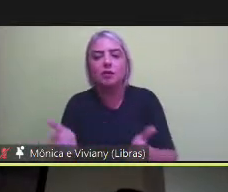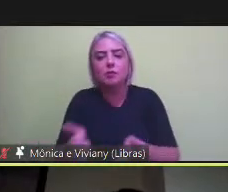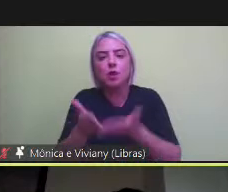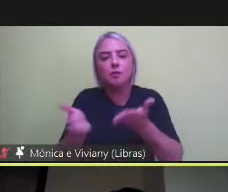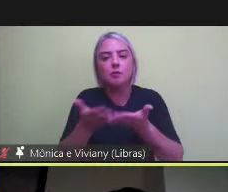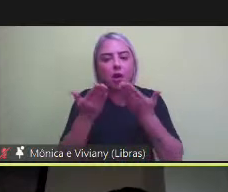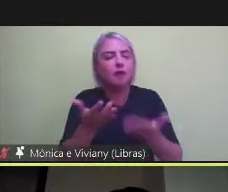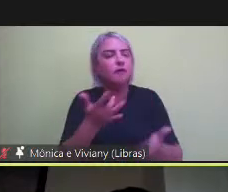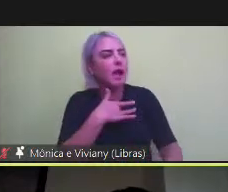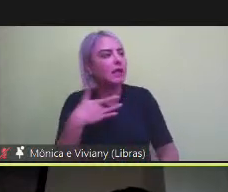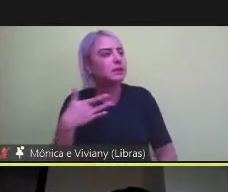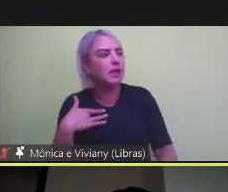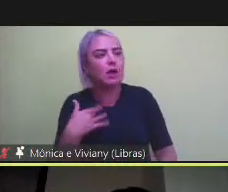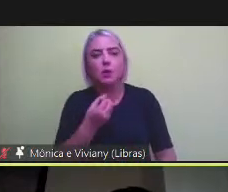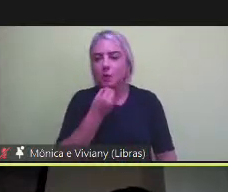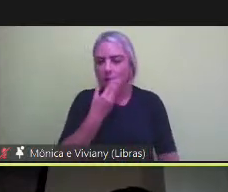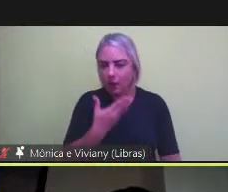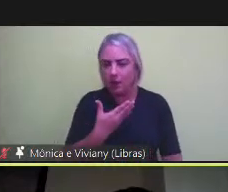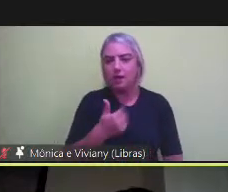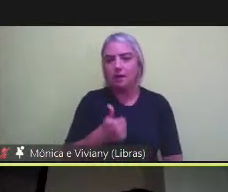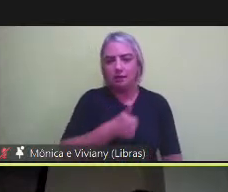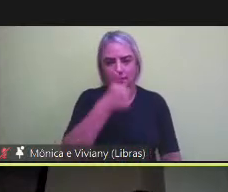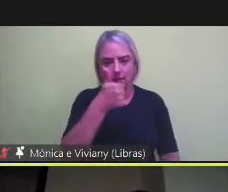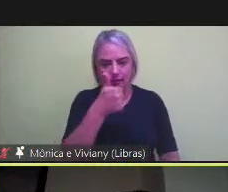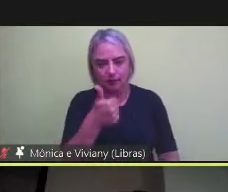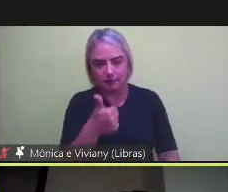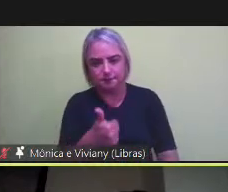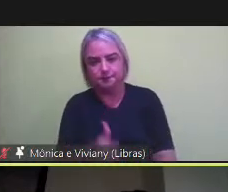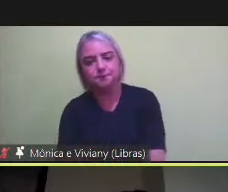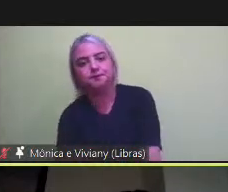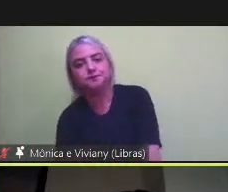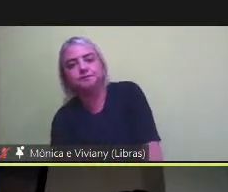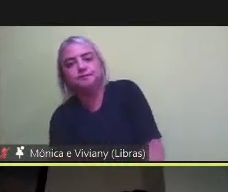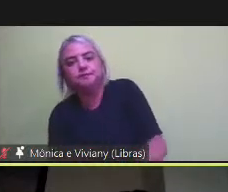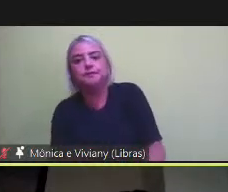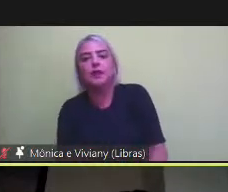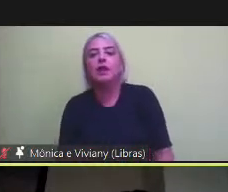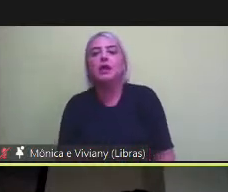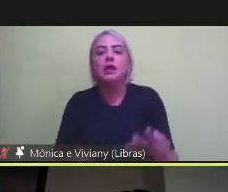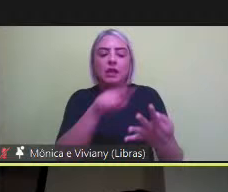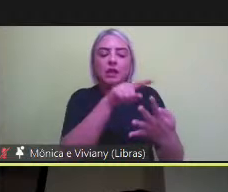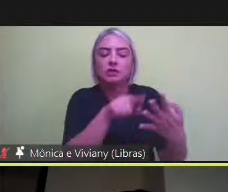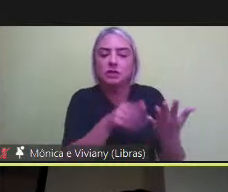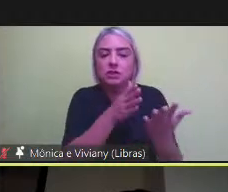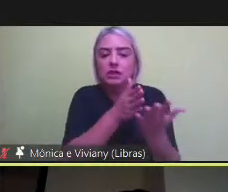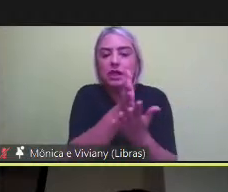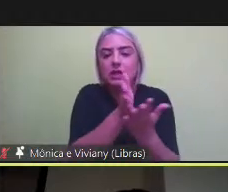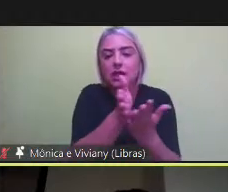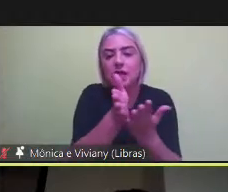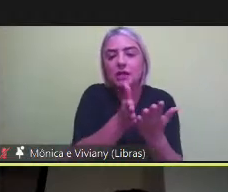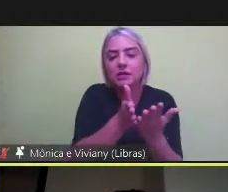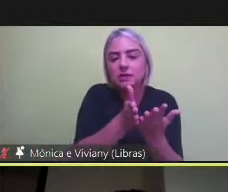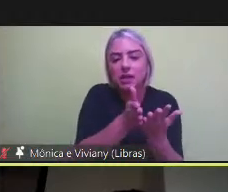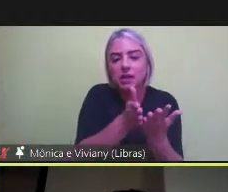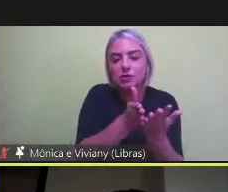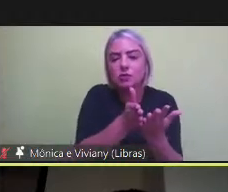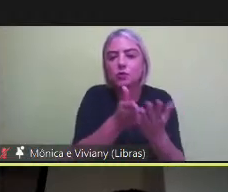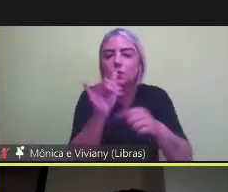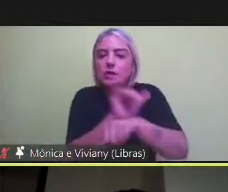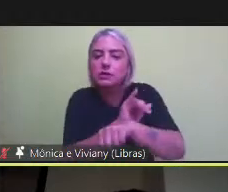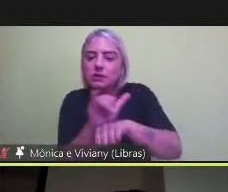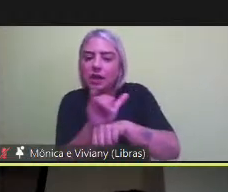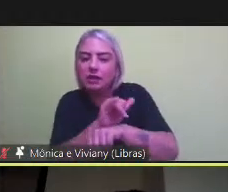a school that is a producer of health and well-being. And when we look to